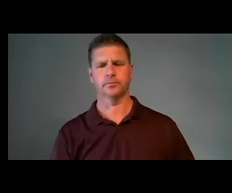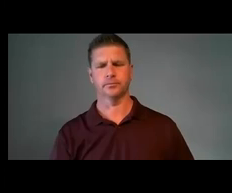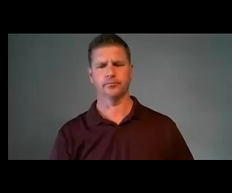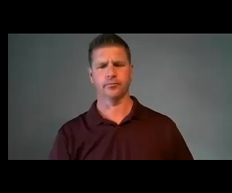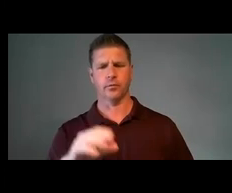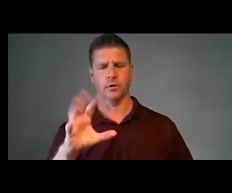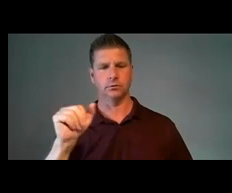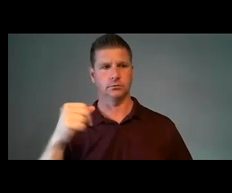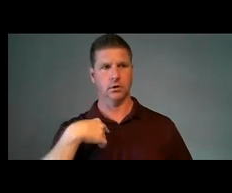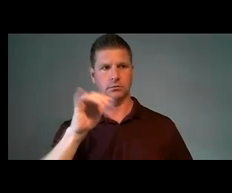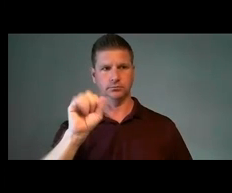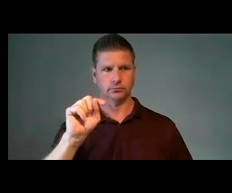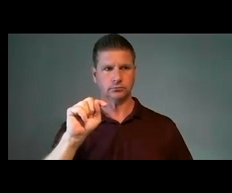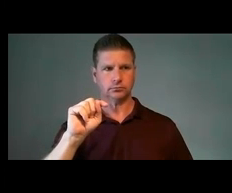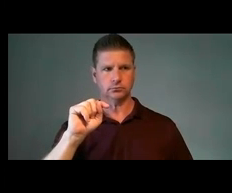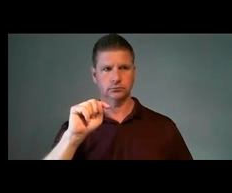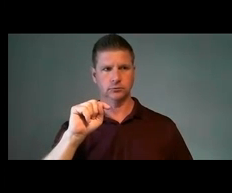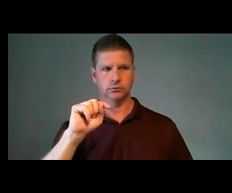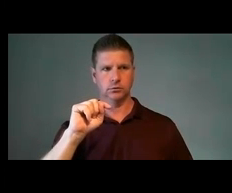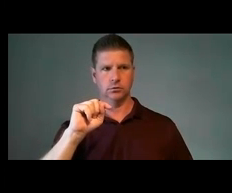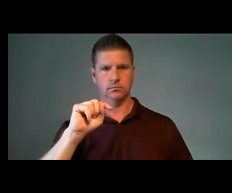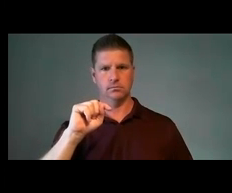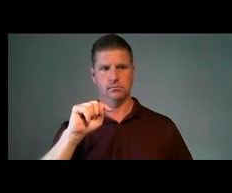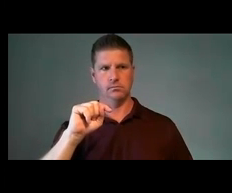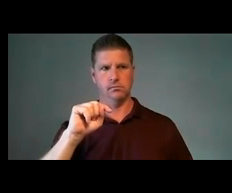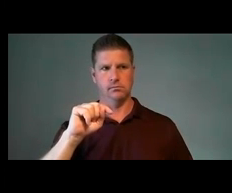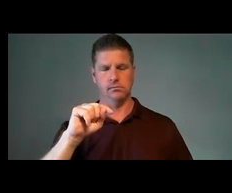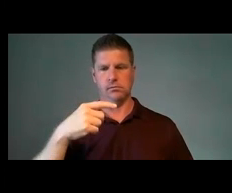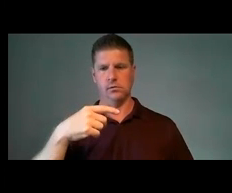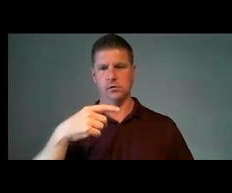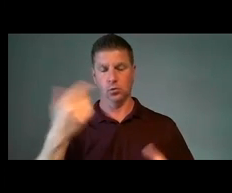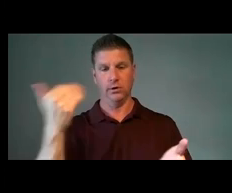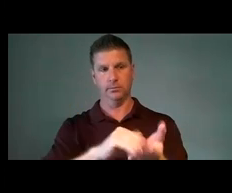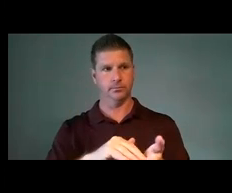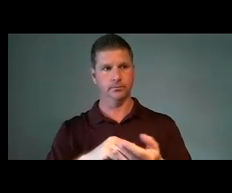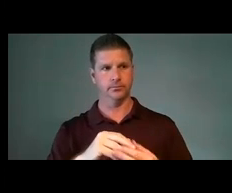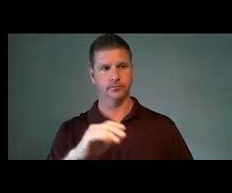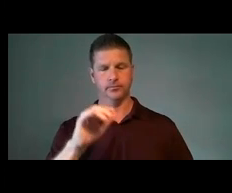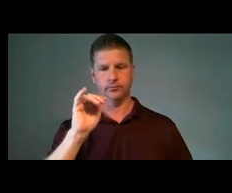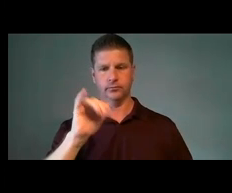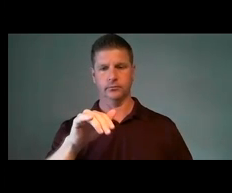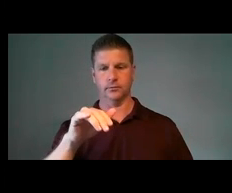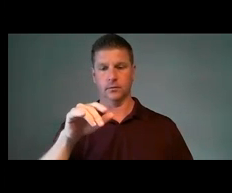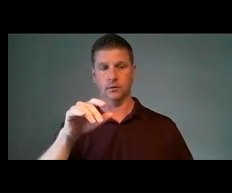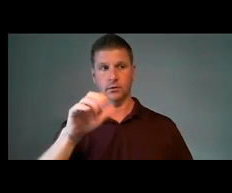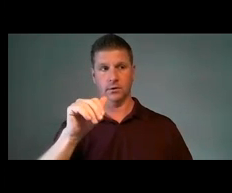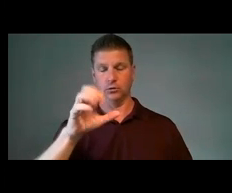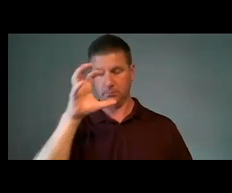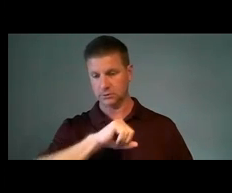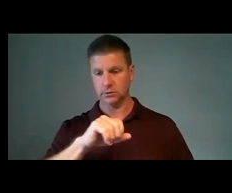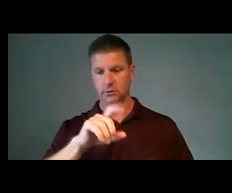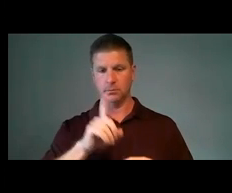And you know, I would like to just reiterate the fact in case you missed it, but we